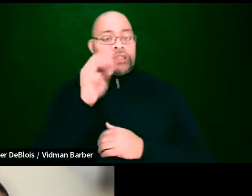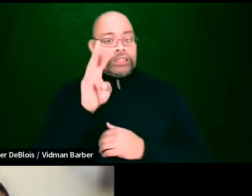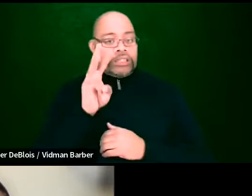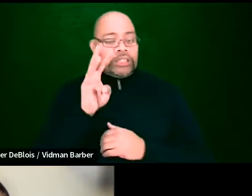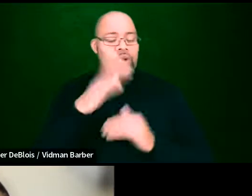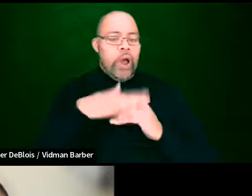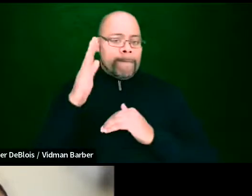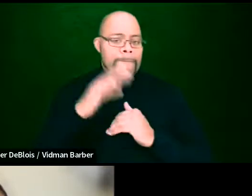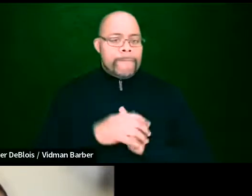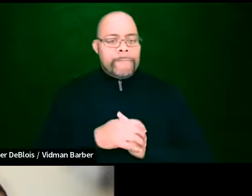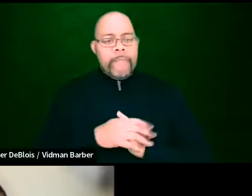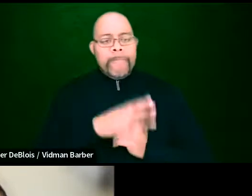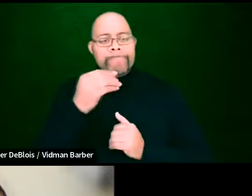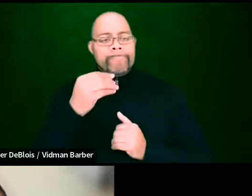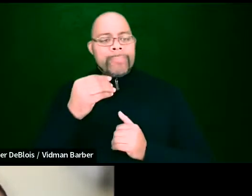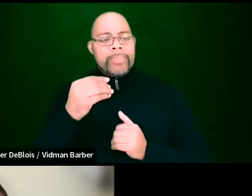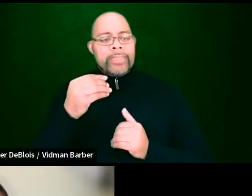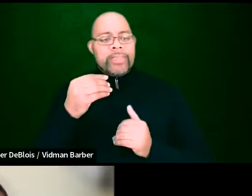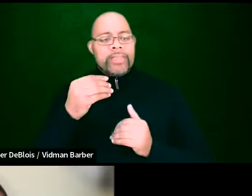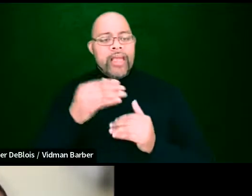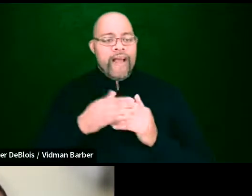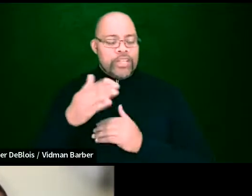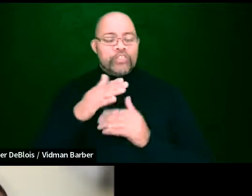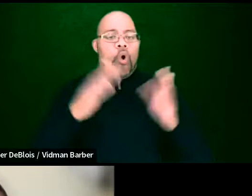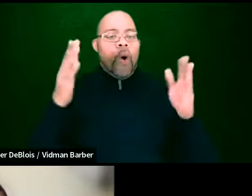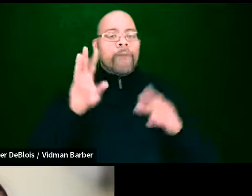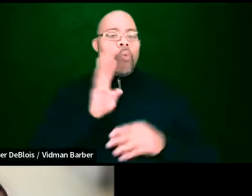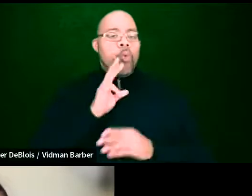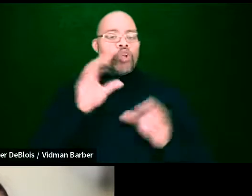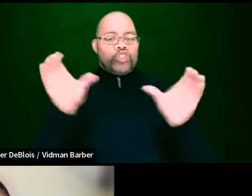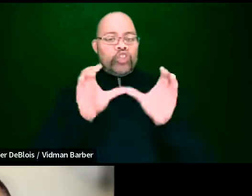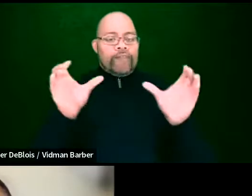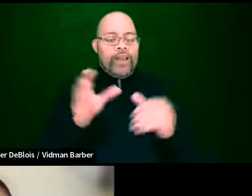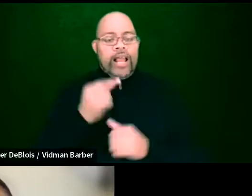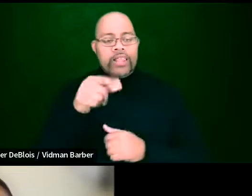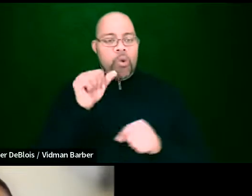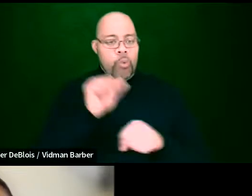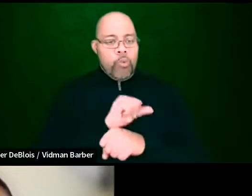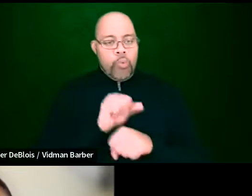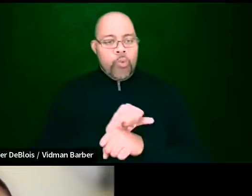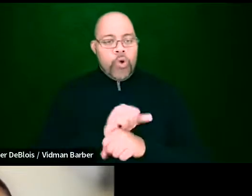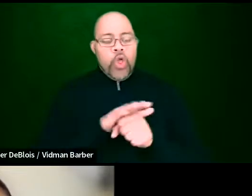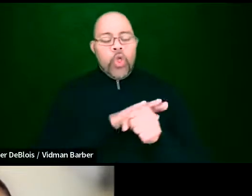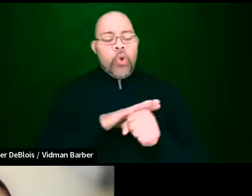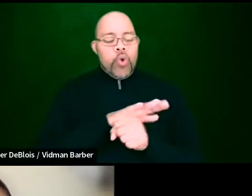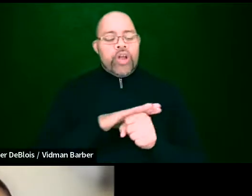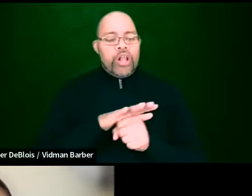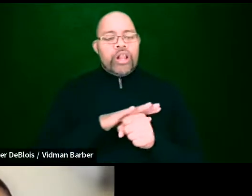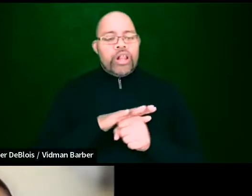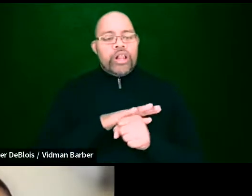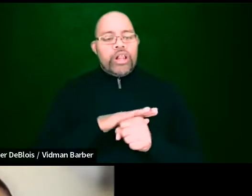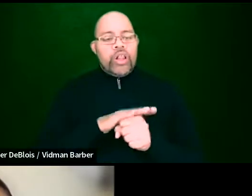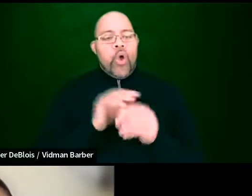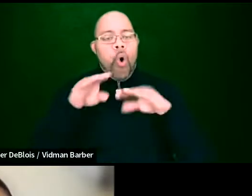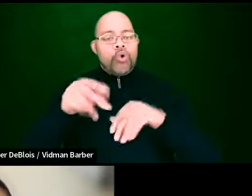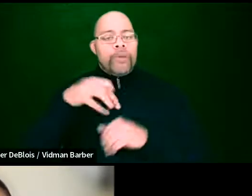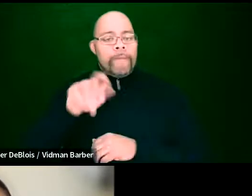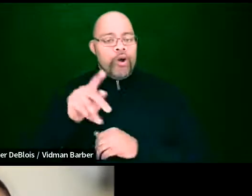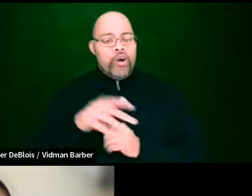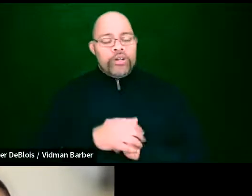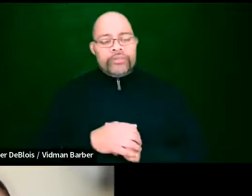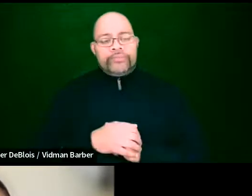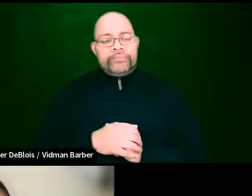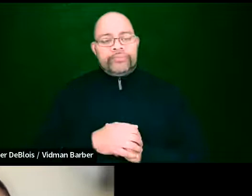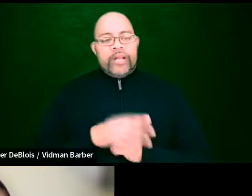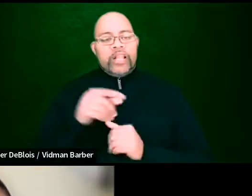or older and have been advanced open water certified. And they're working at a local ocean park.